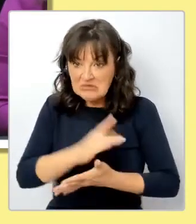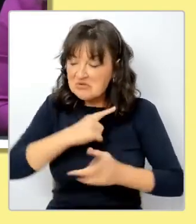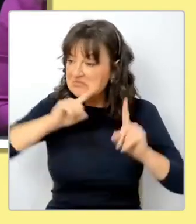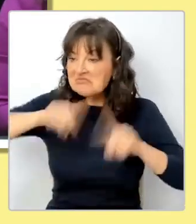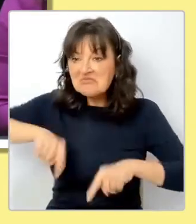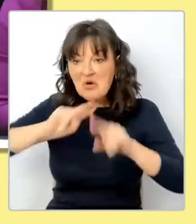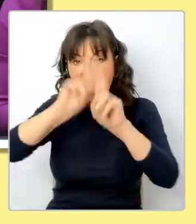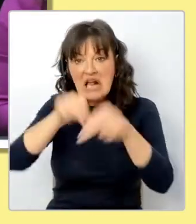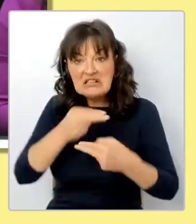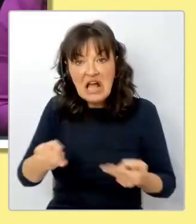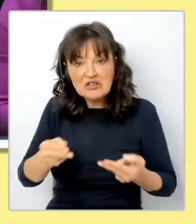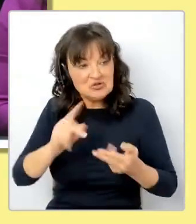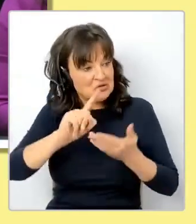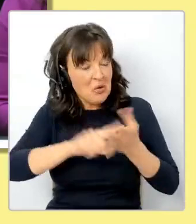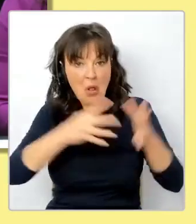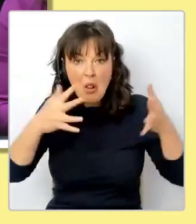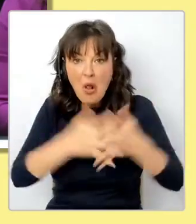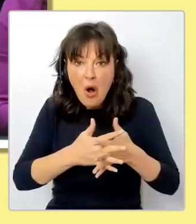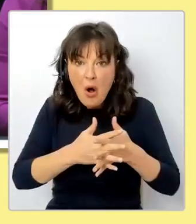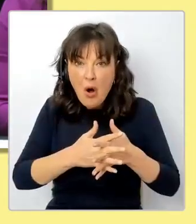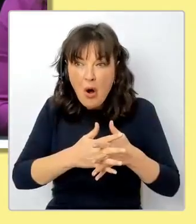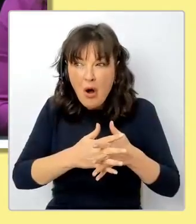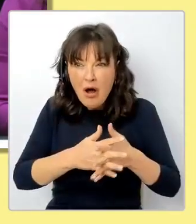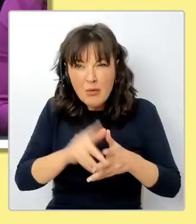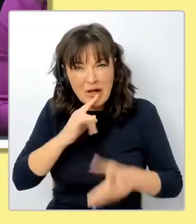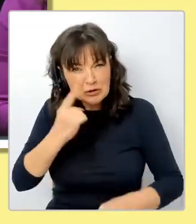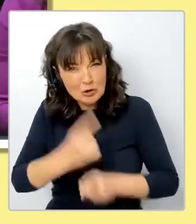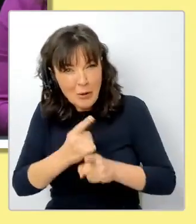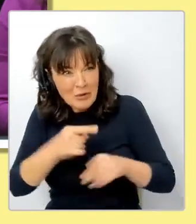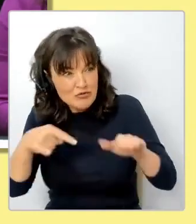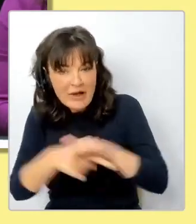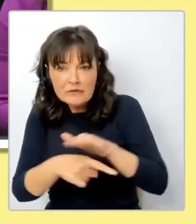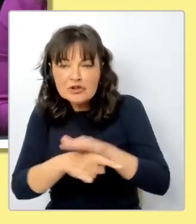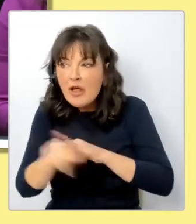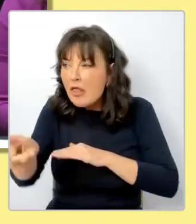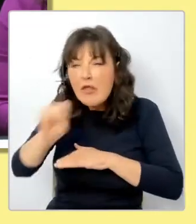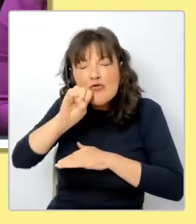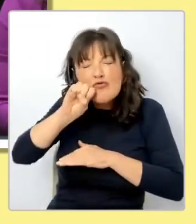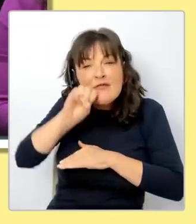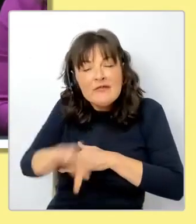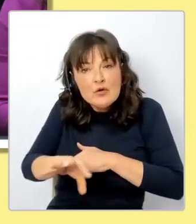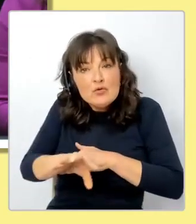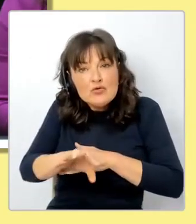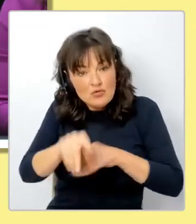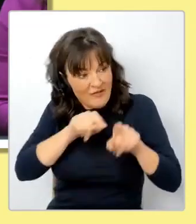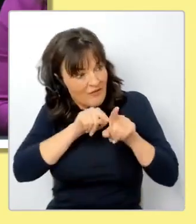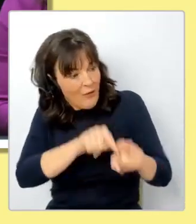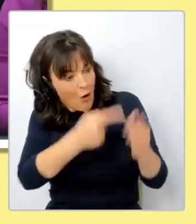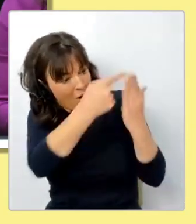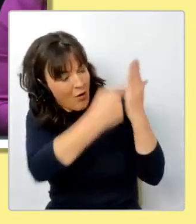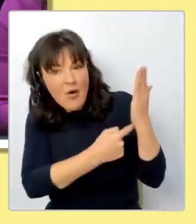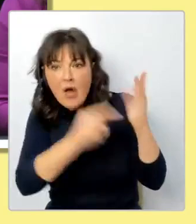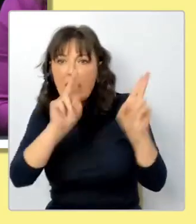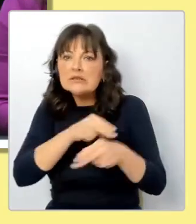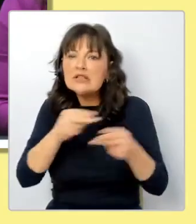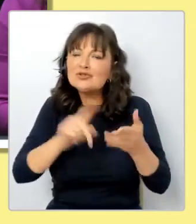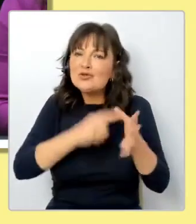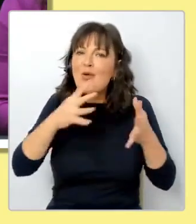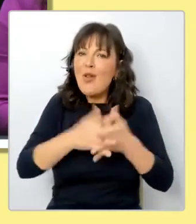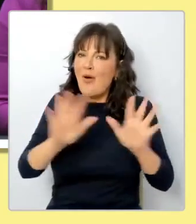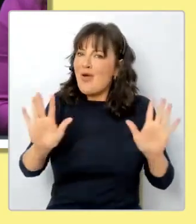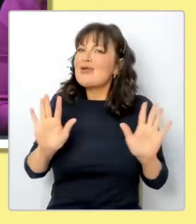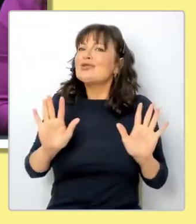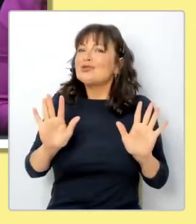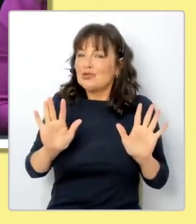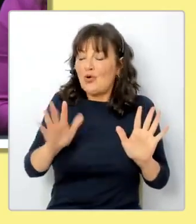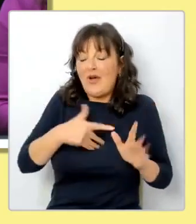to abide by international law. And that's why we have to take popular support. And this is the answer to the second part of your question.